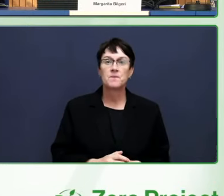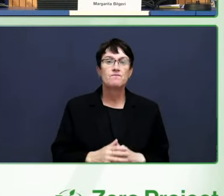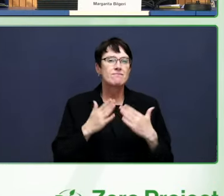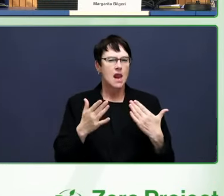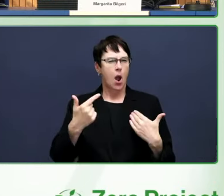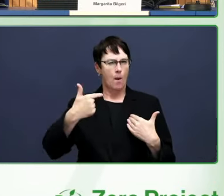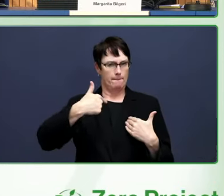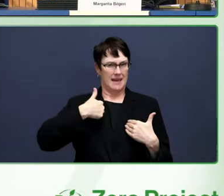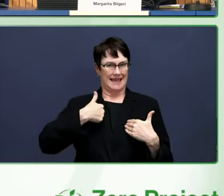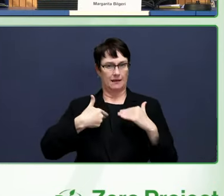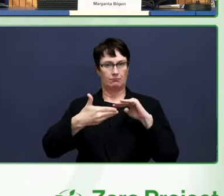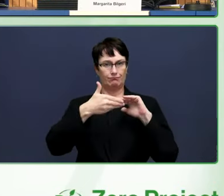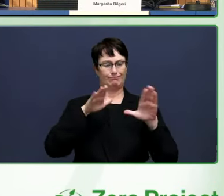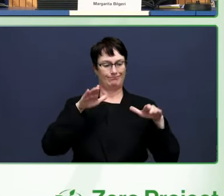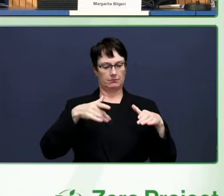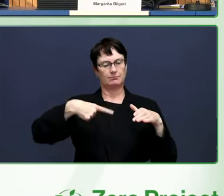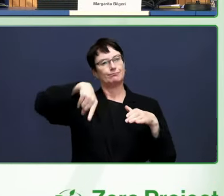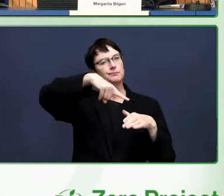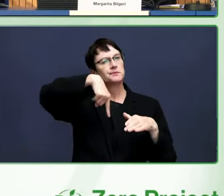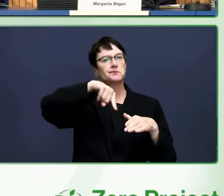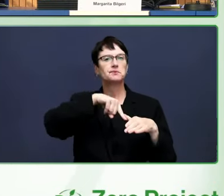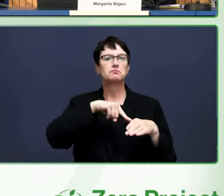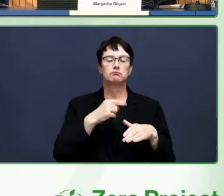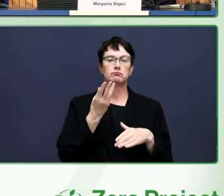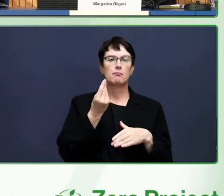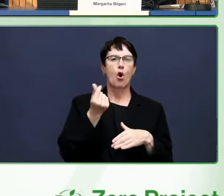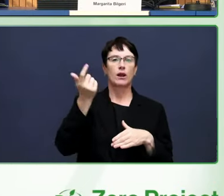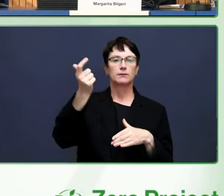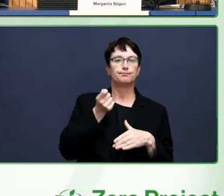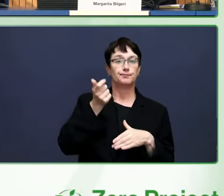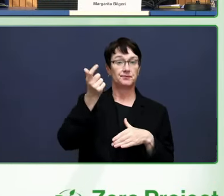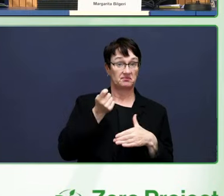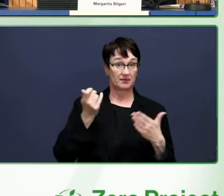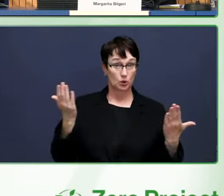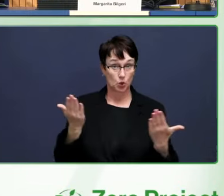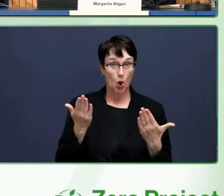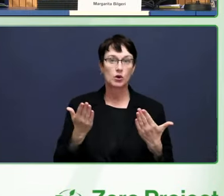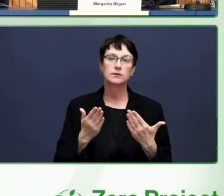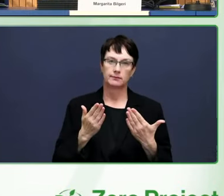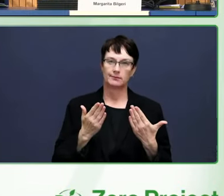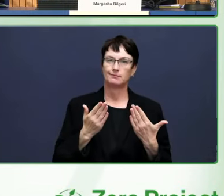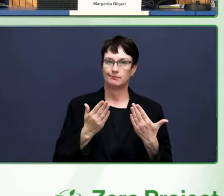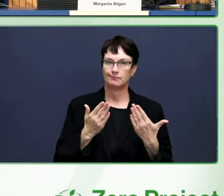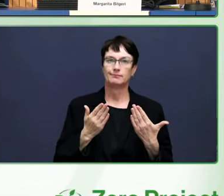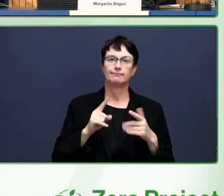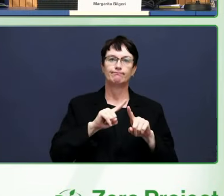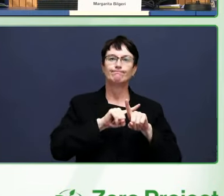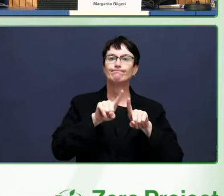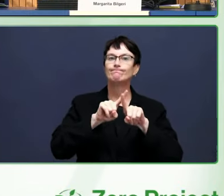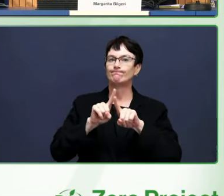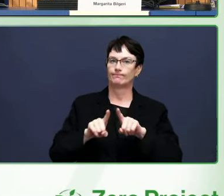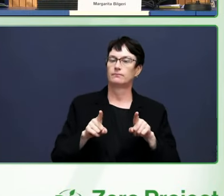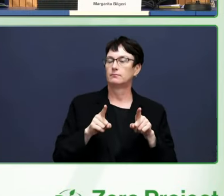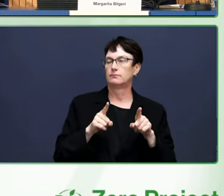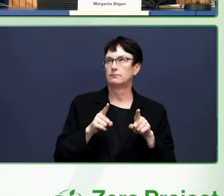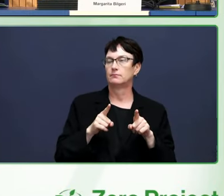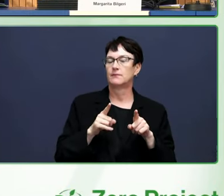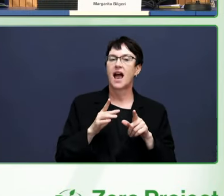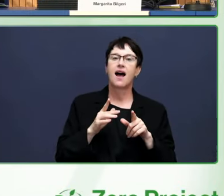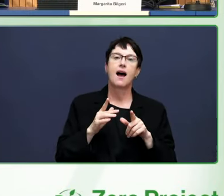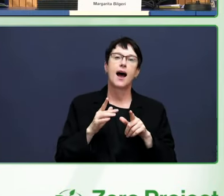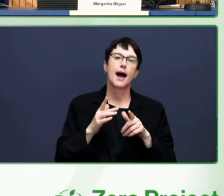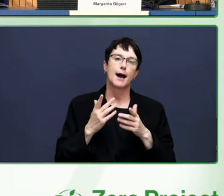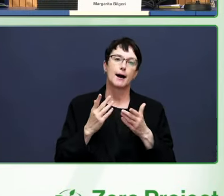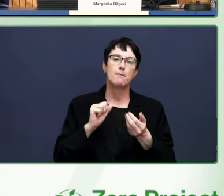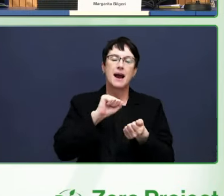member countries, ministries of education, and also via an operating grant within the European Commission's Erasmus Plus program.